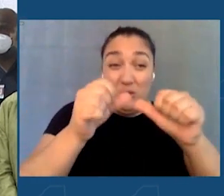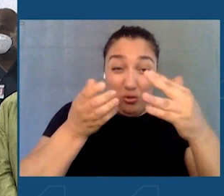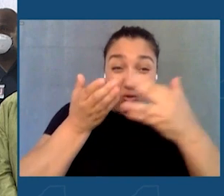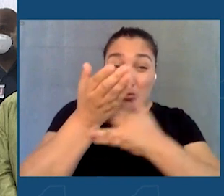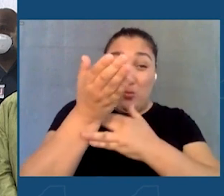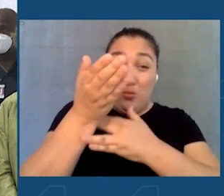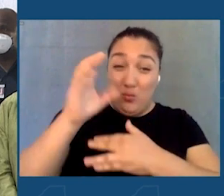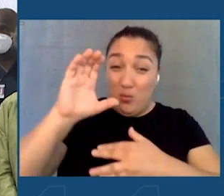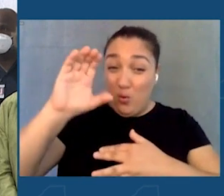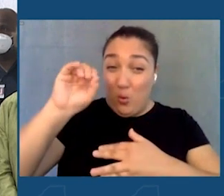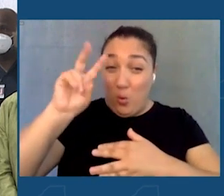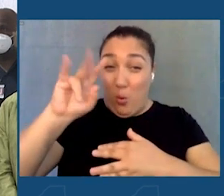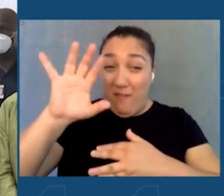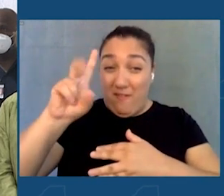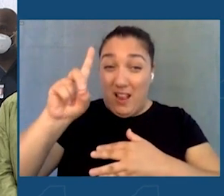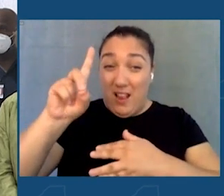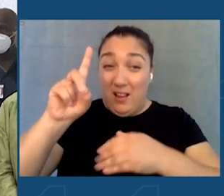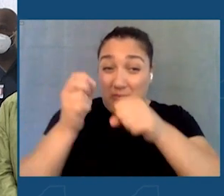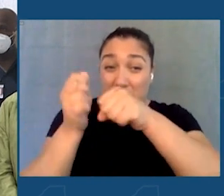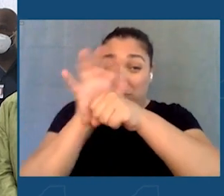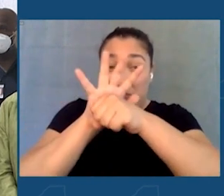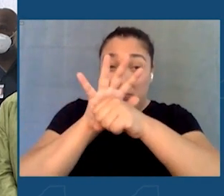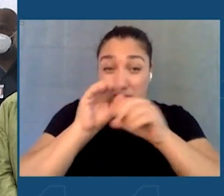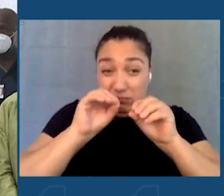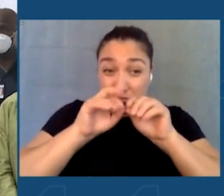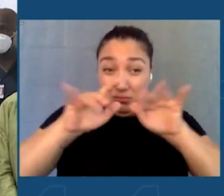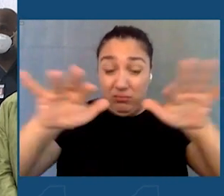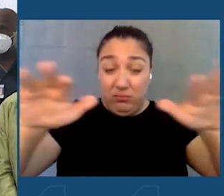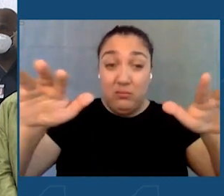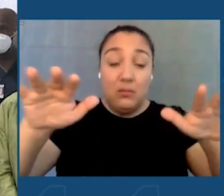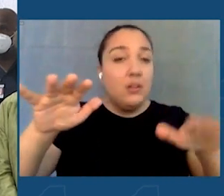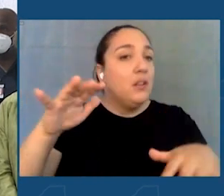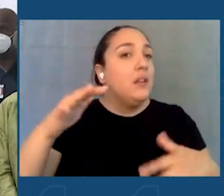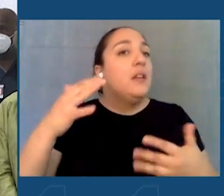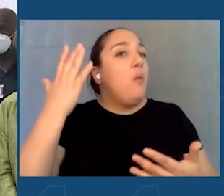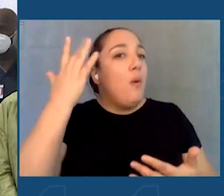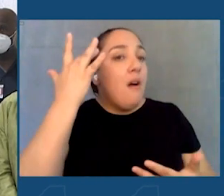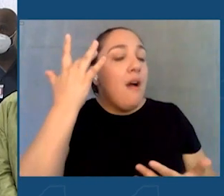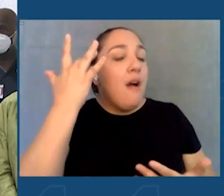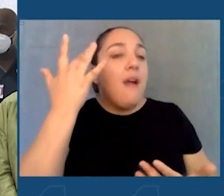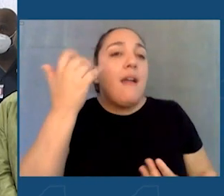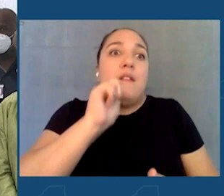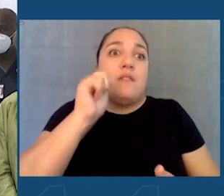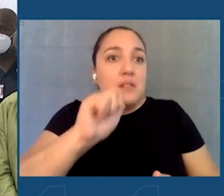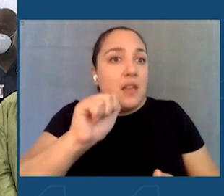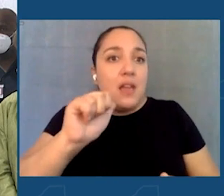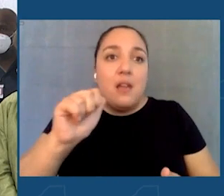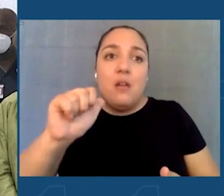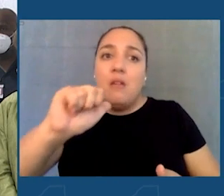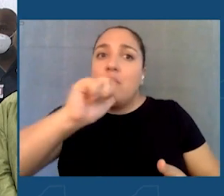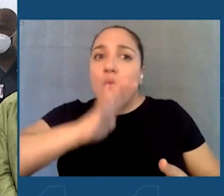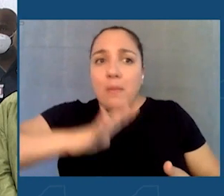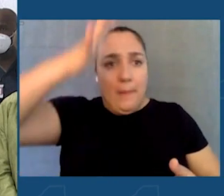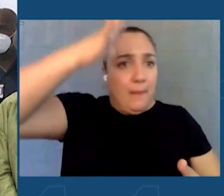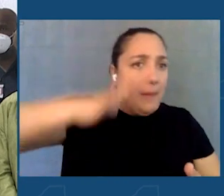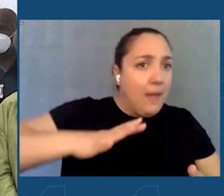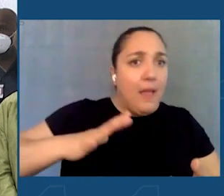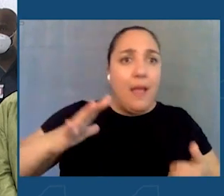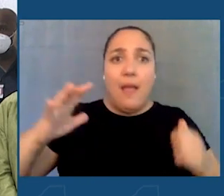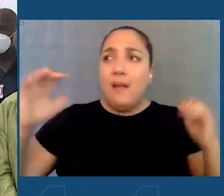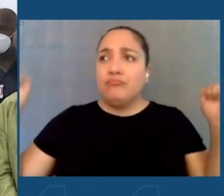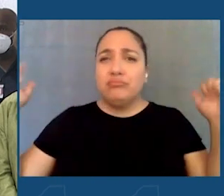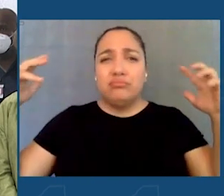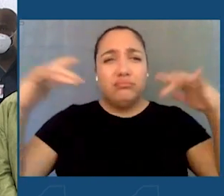because every day, men and women, hundreds and hundreds of them, showed up for work, rain or shine, but